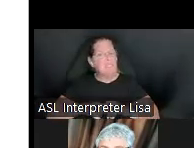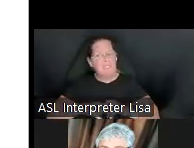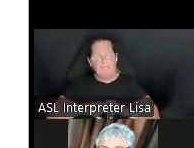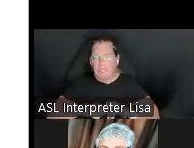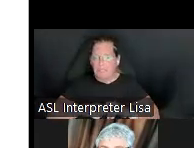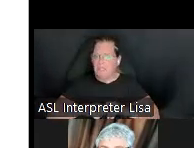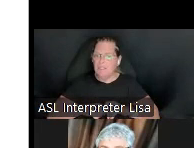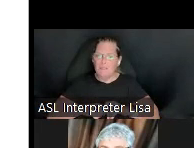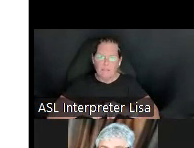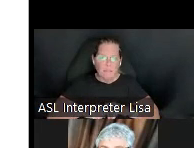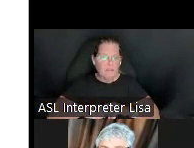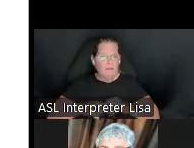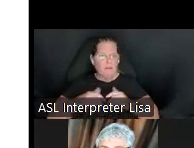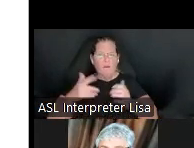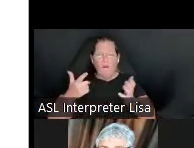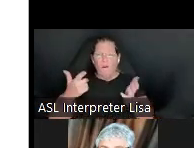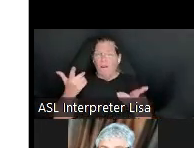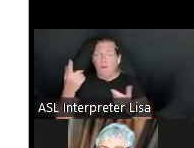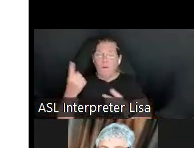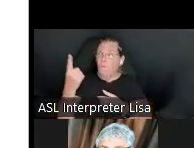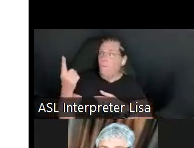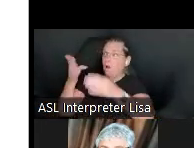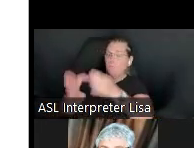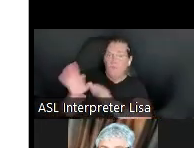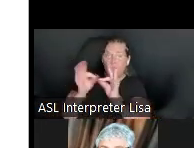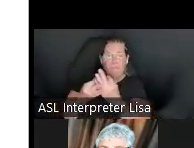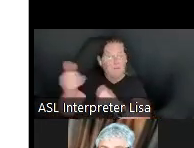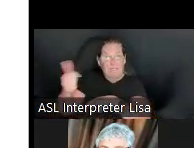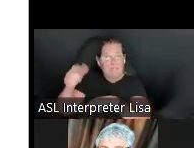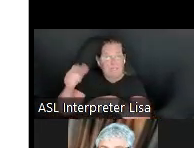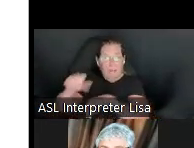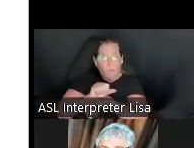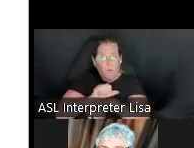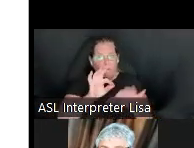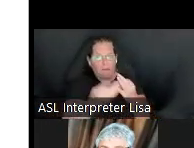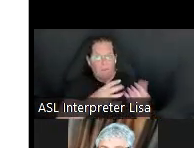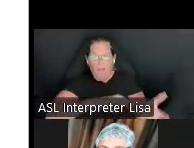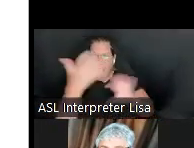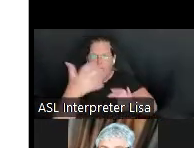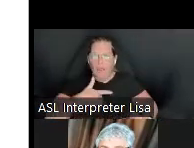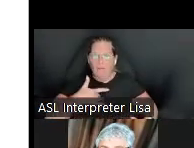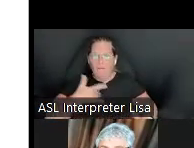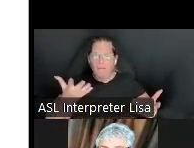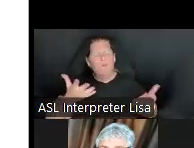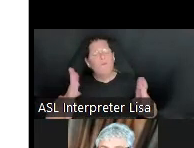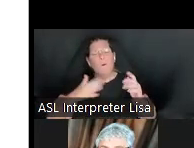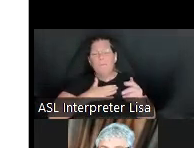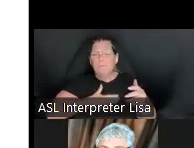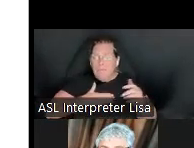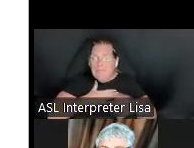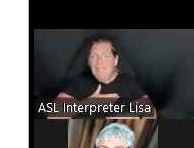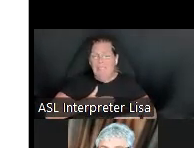roles, somebody in the family unable to work, and so on. And I'll encourage you to